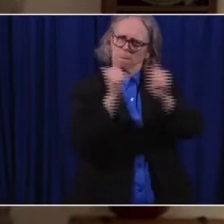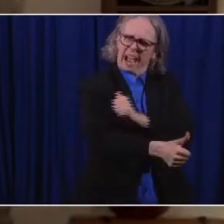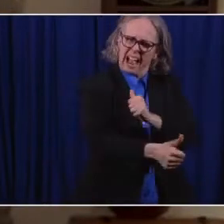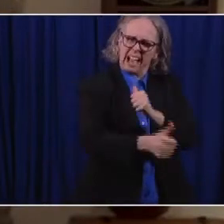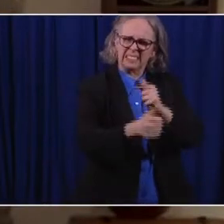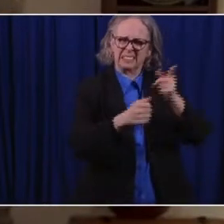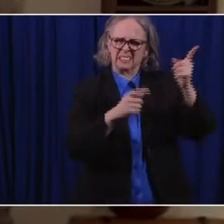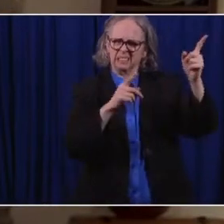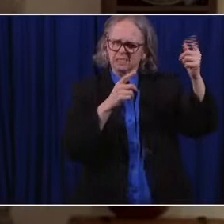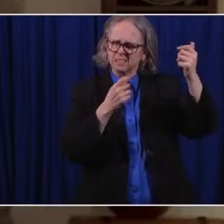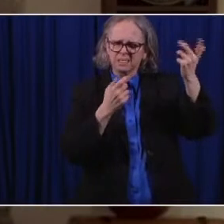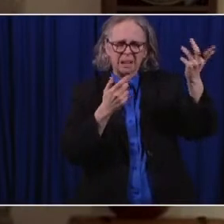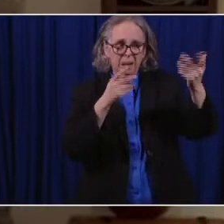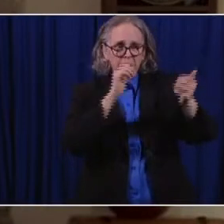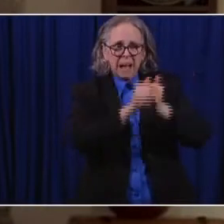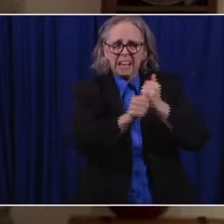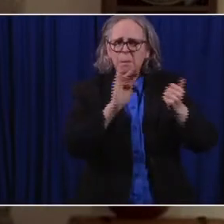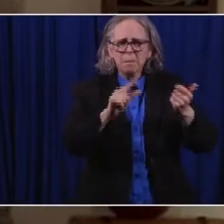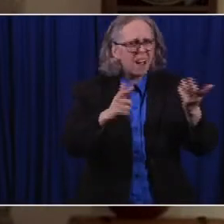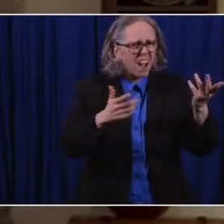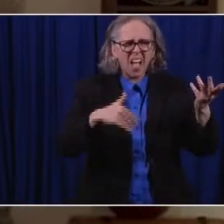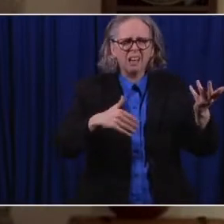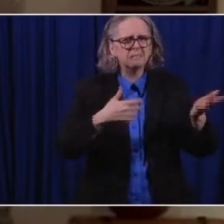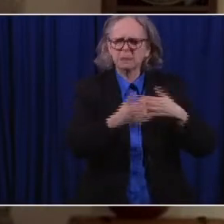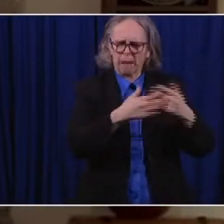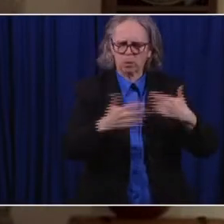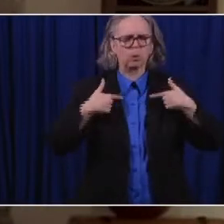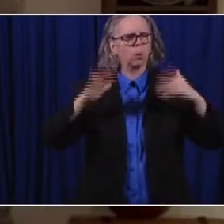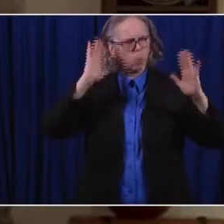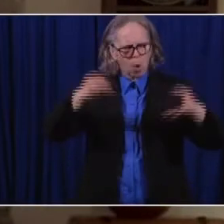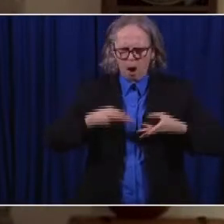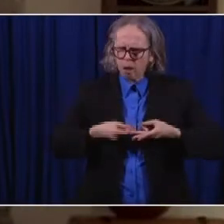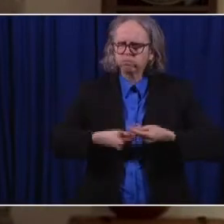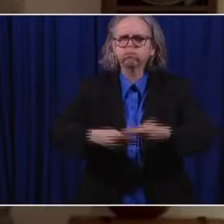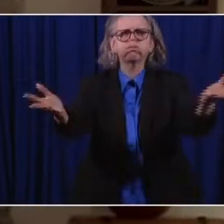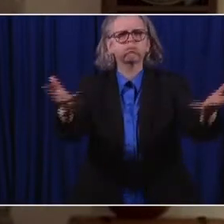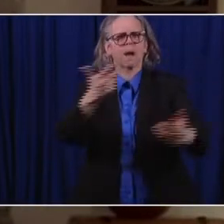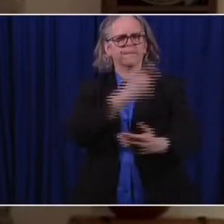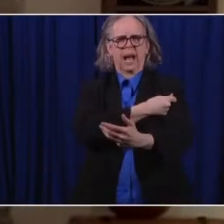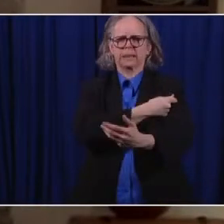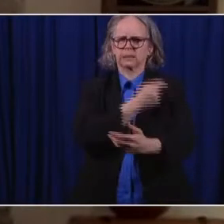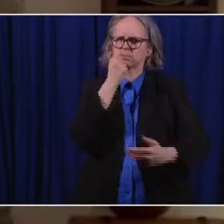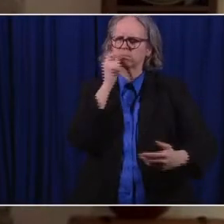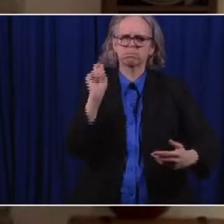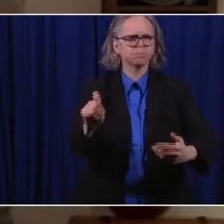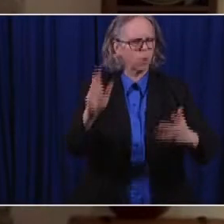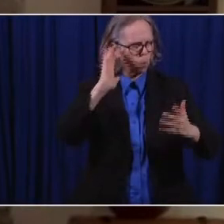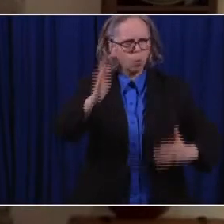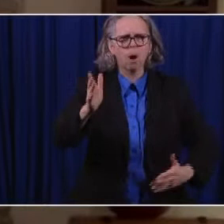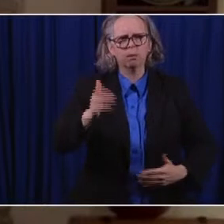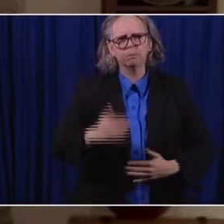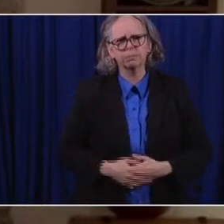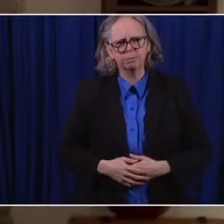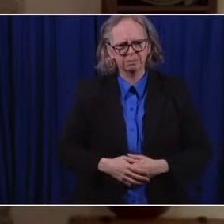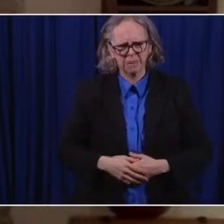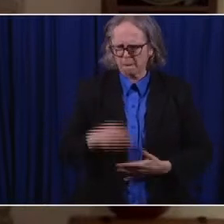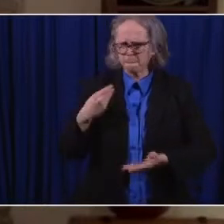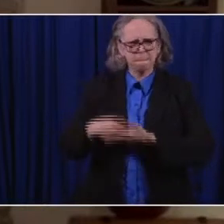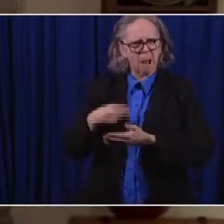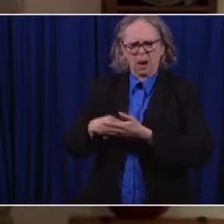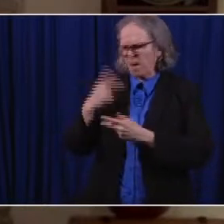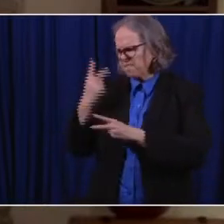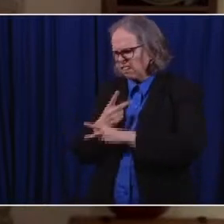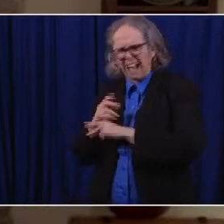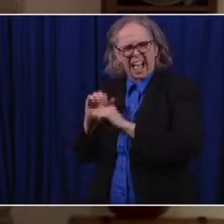a new bill or whether it doesn't. This will happen, and we will find a way to pay for it. So I don't want